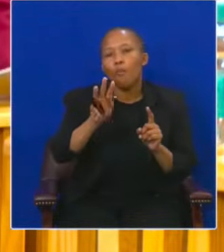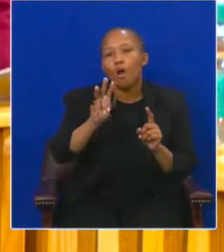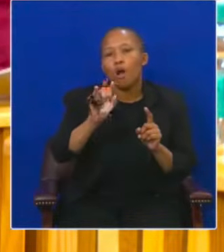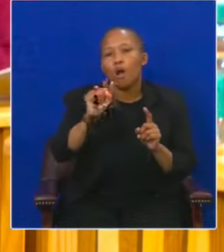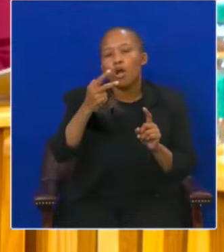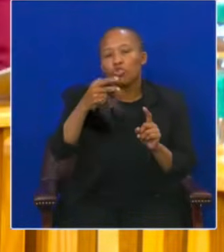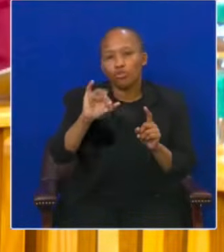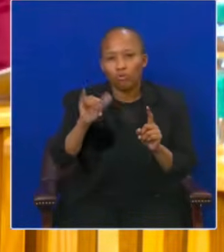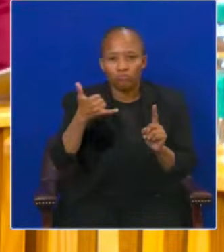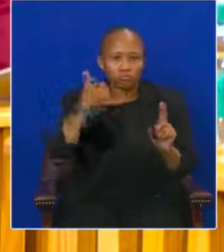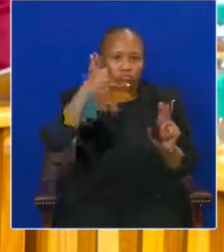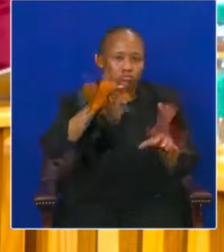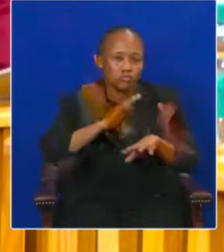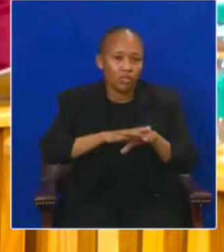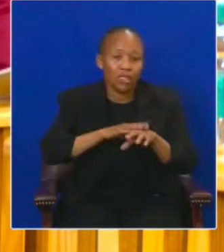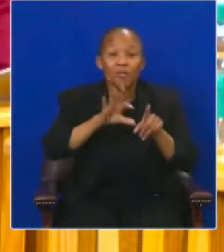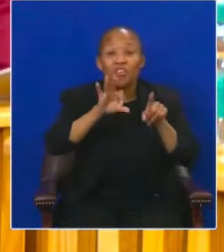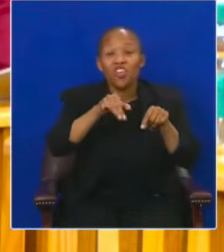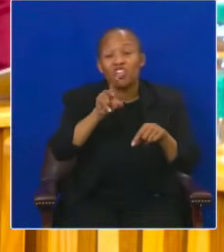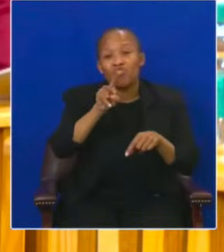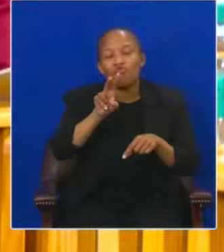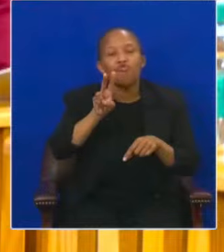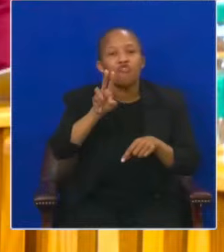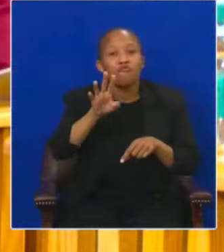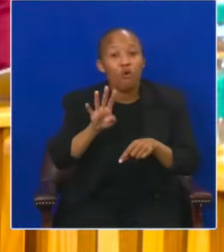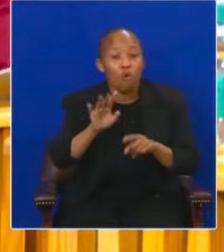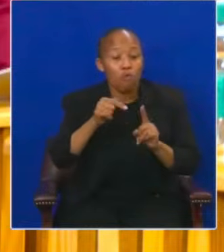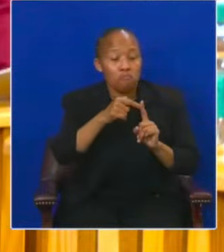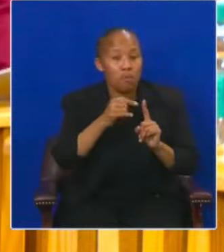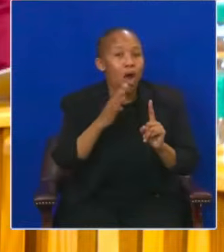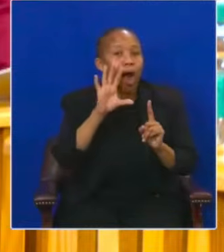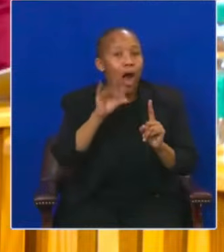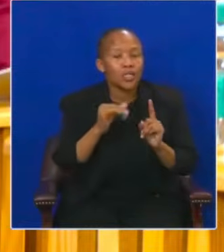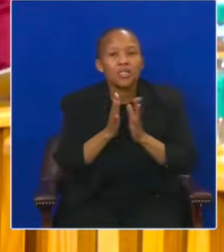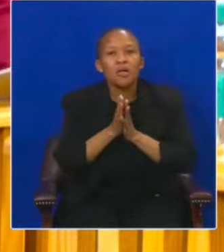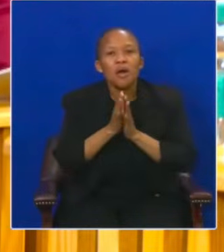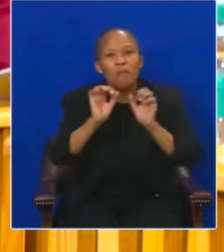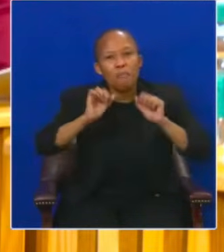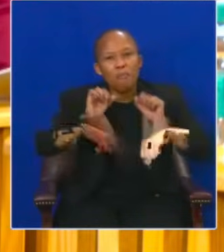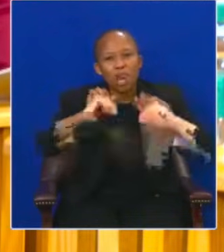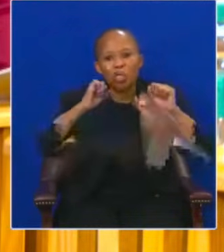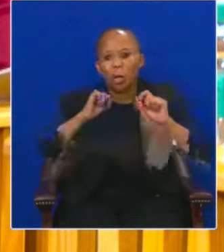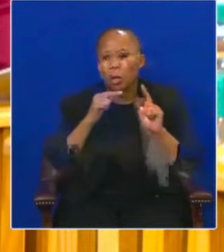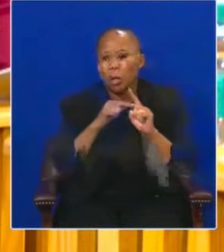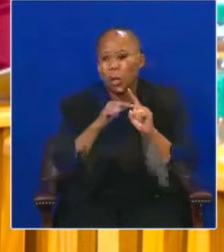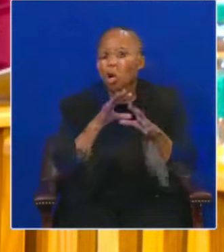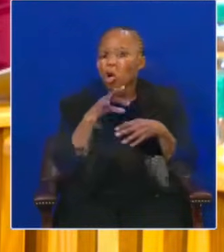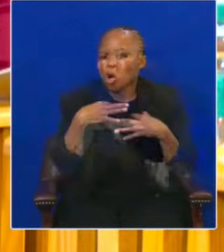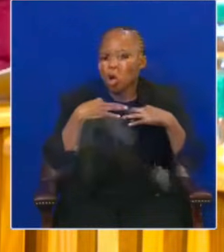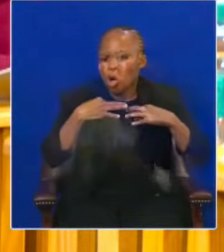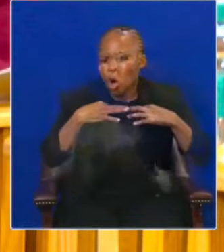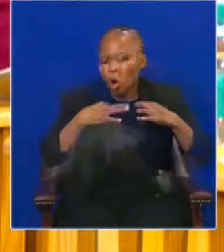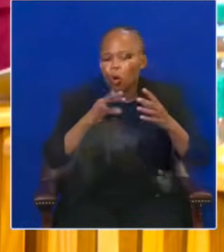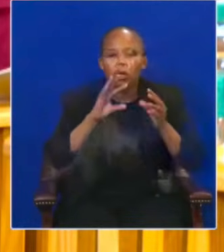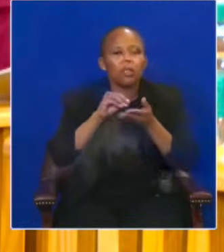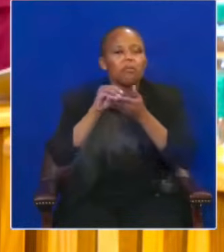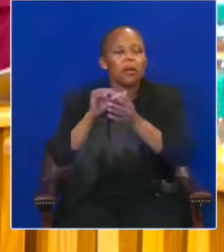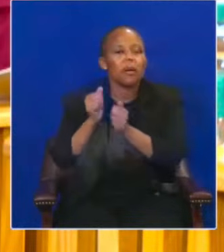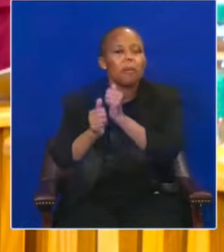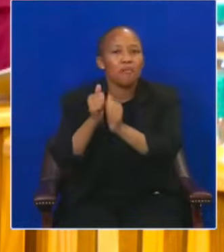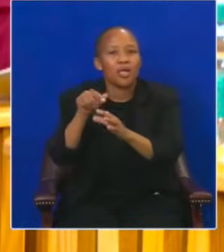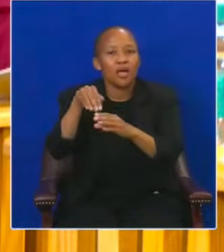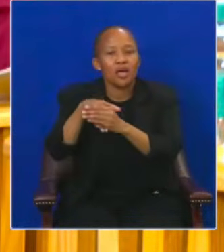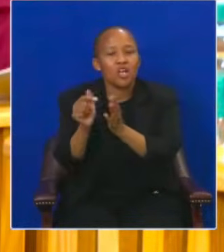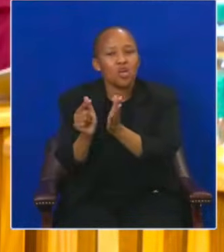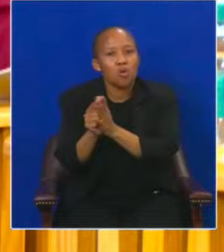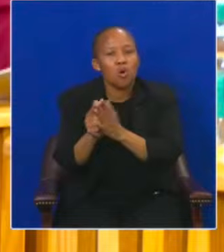1324, he asked permission to bring clothes to his brother-in-law, who was arrested at airport